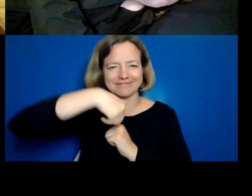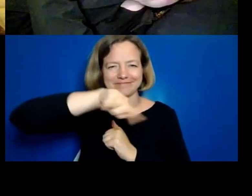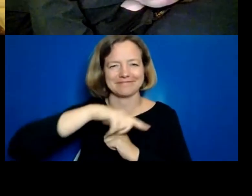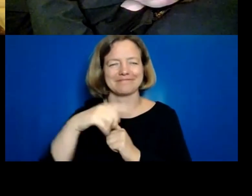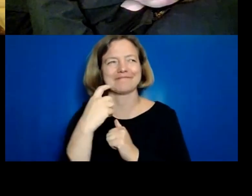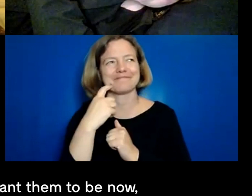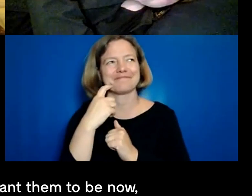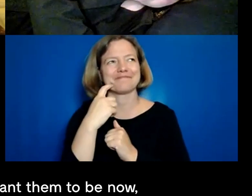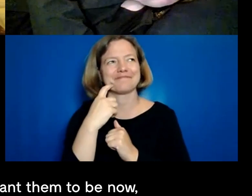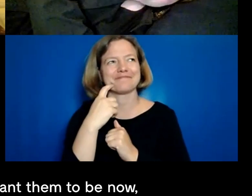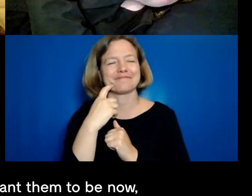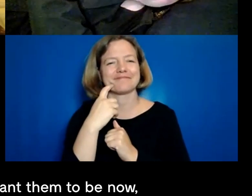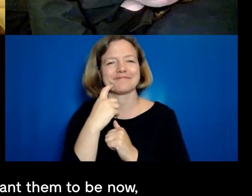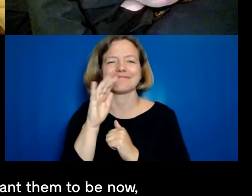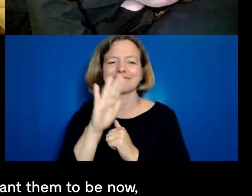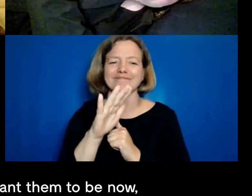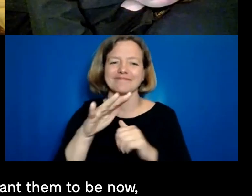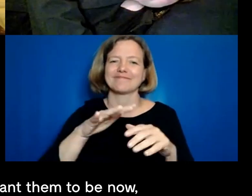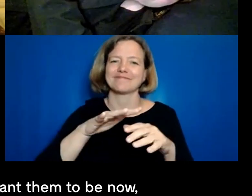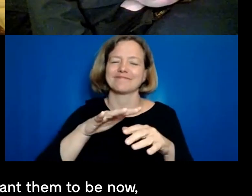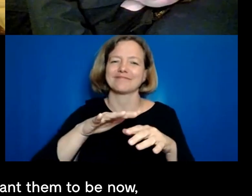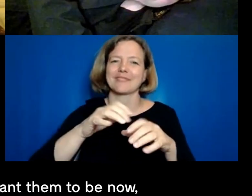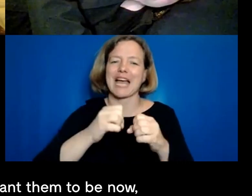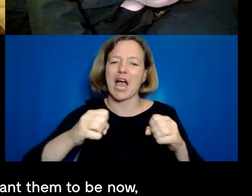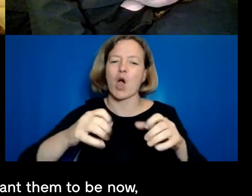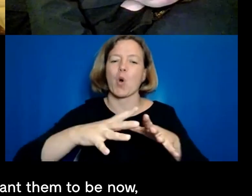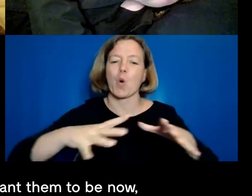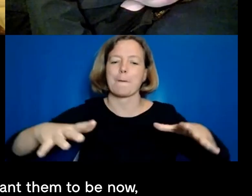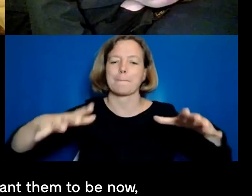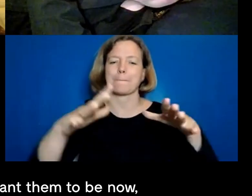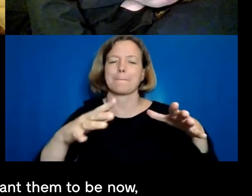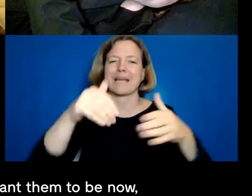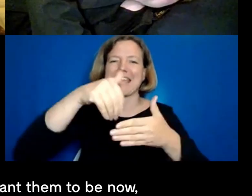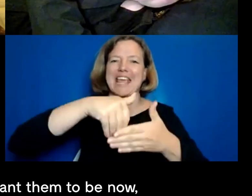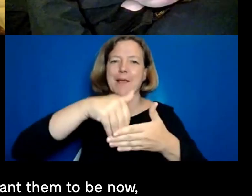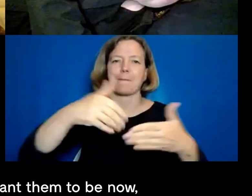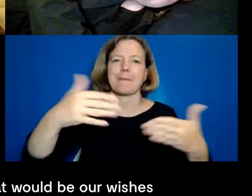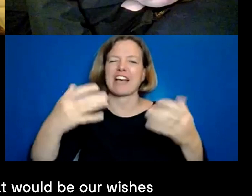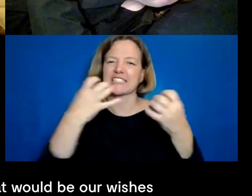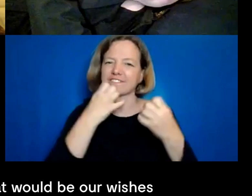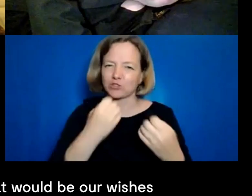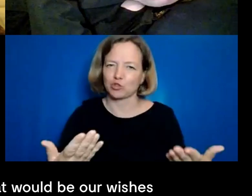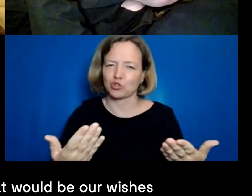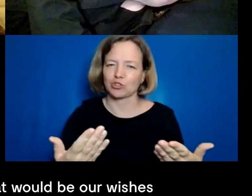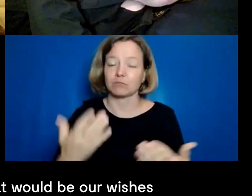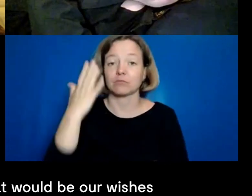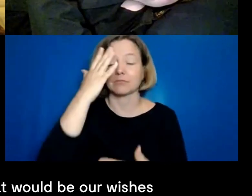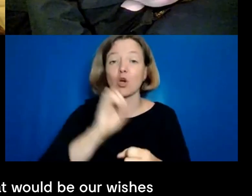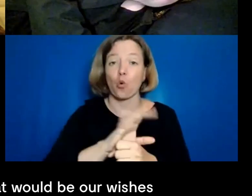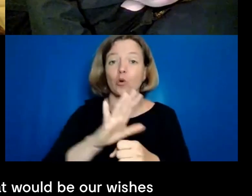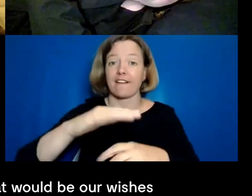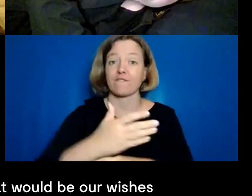spaces to be? Like, how do we want them to be now, not only after the pandemic, and maybe also